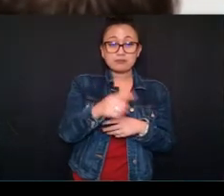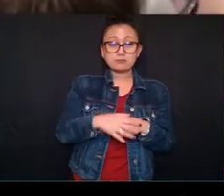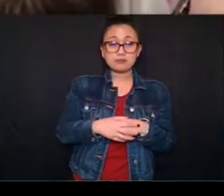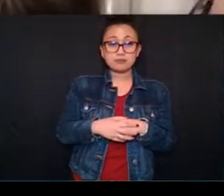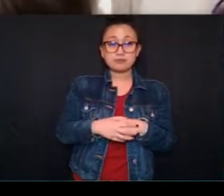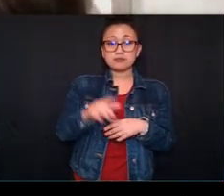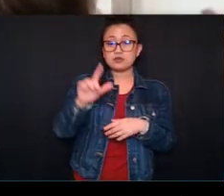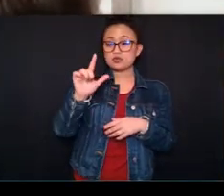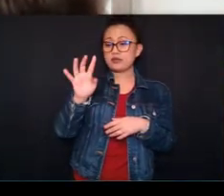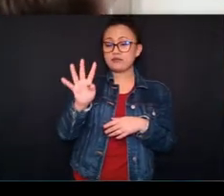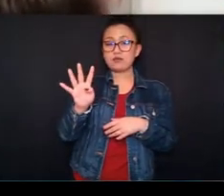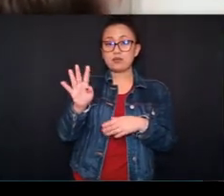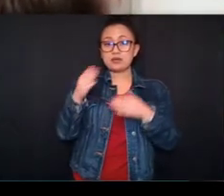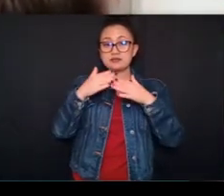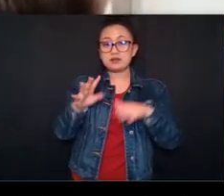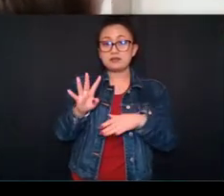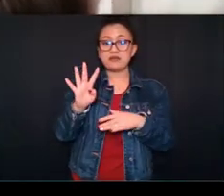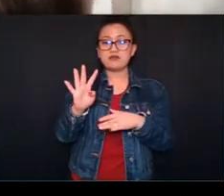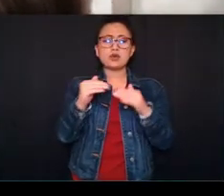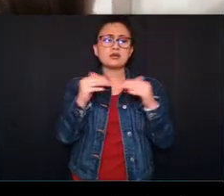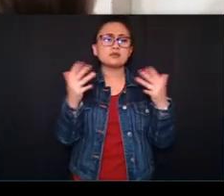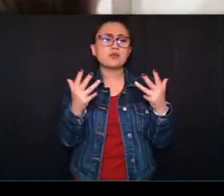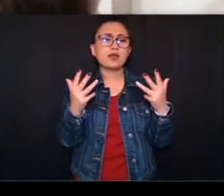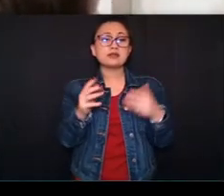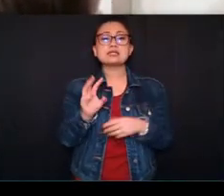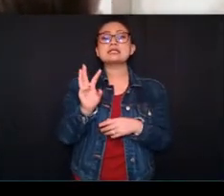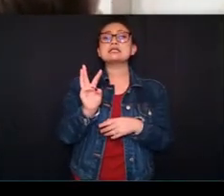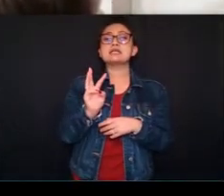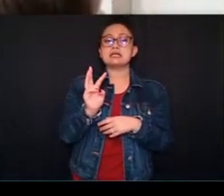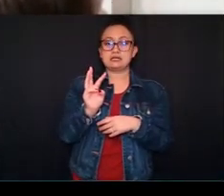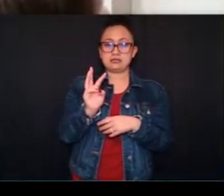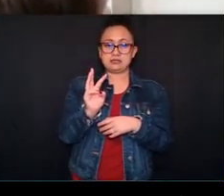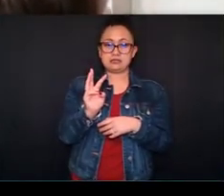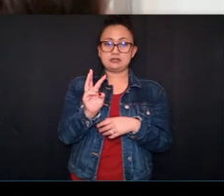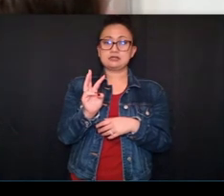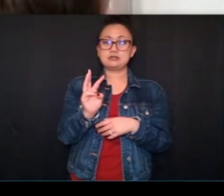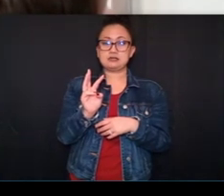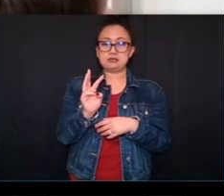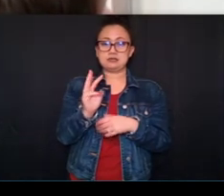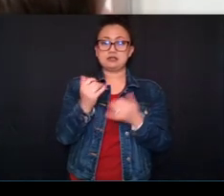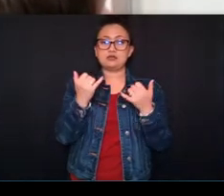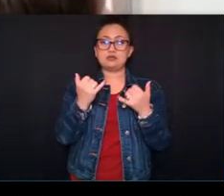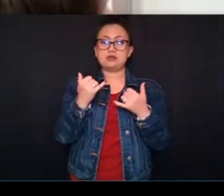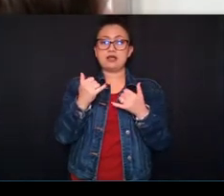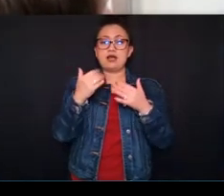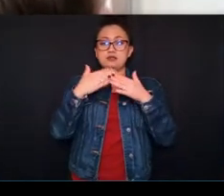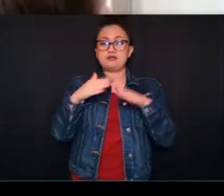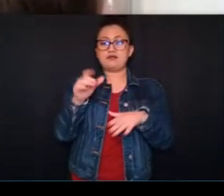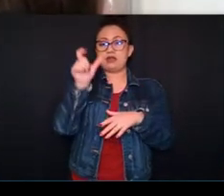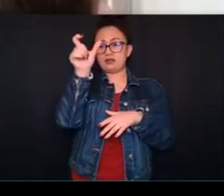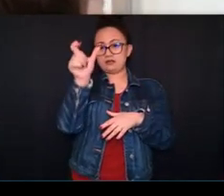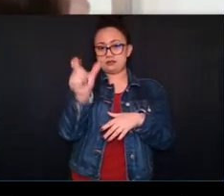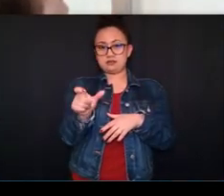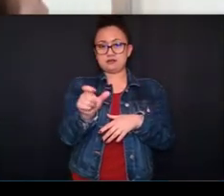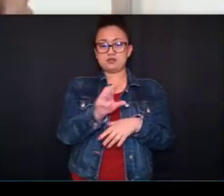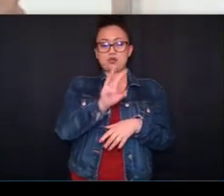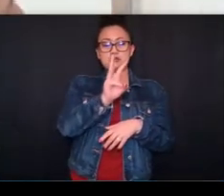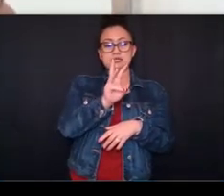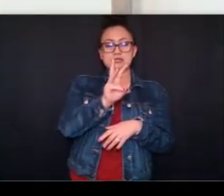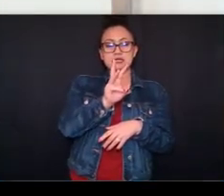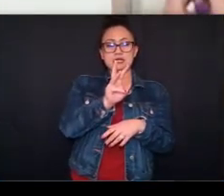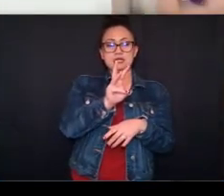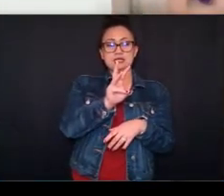in the first step, we have 24 divided by 4. What does that equal? 6. Now let's just carry the divide by 2 multiplied by 3 from this. Let's just carry